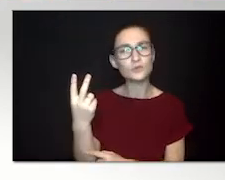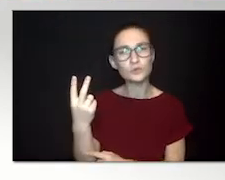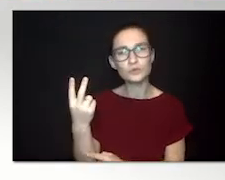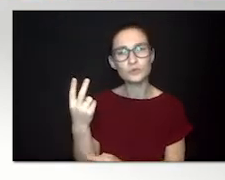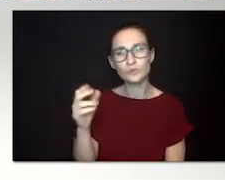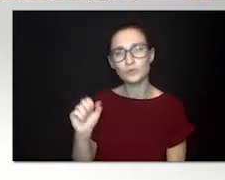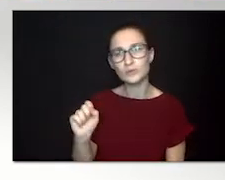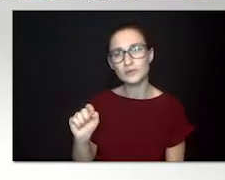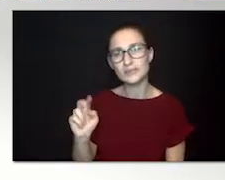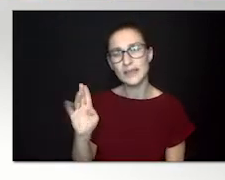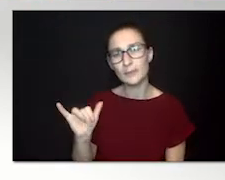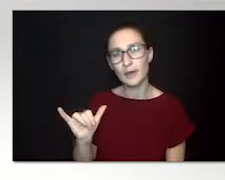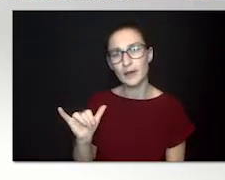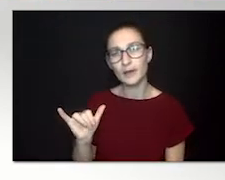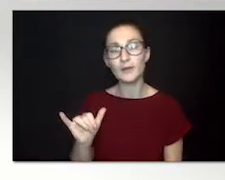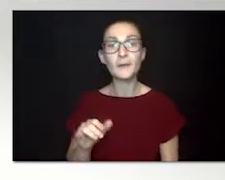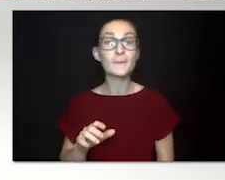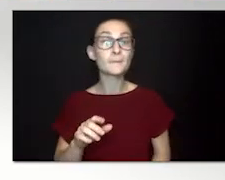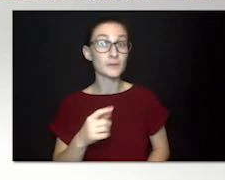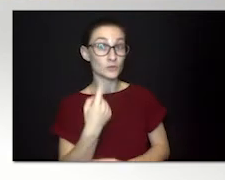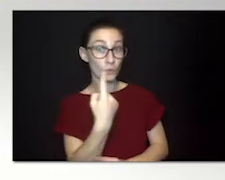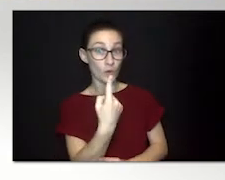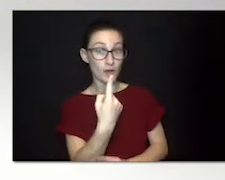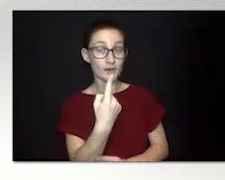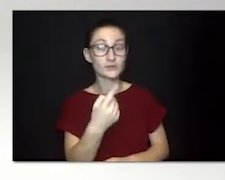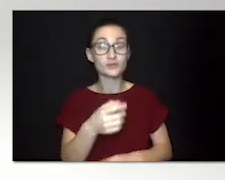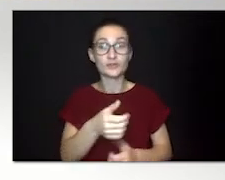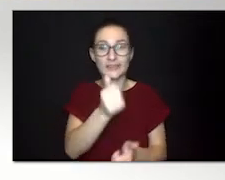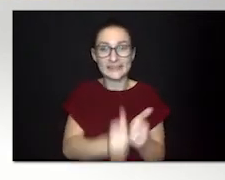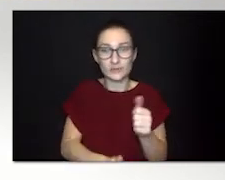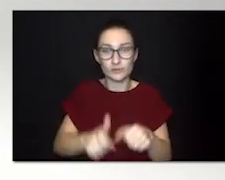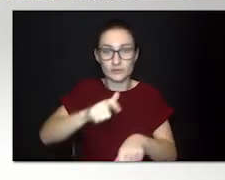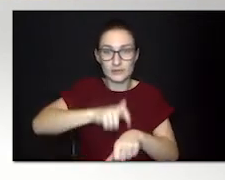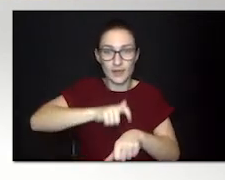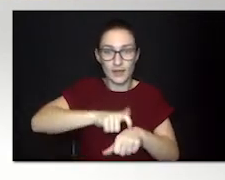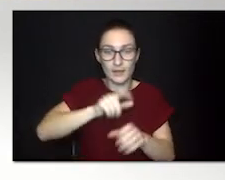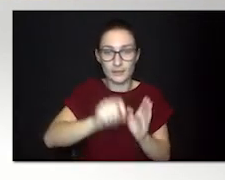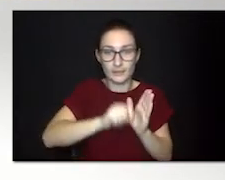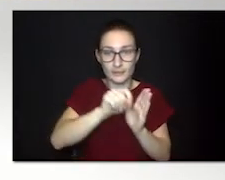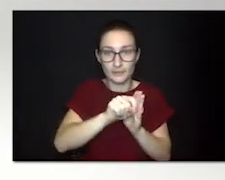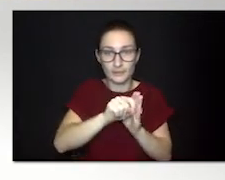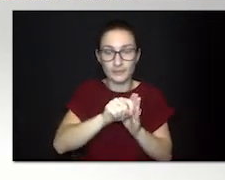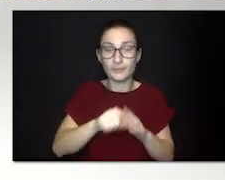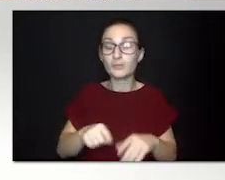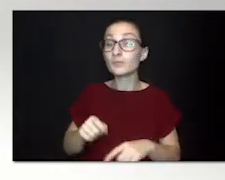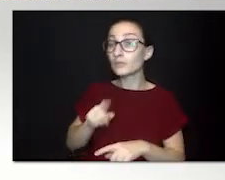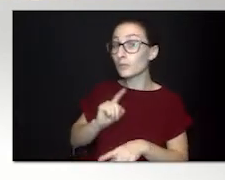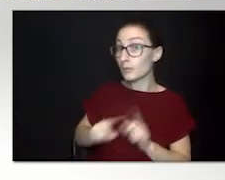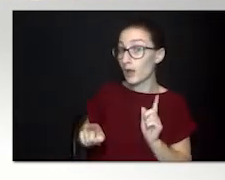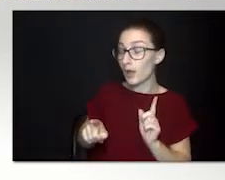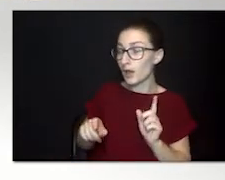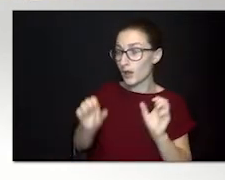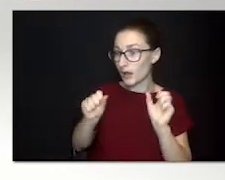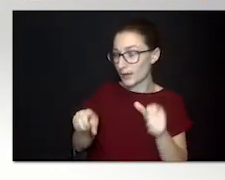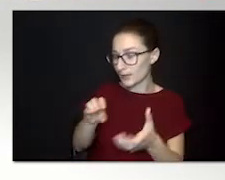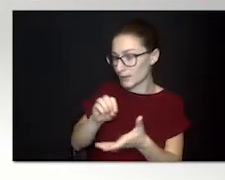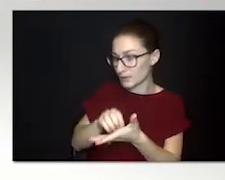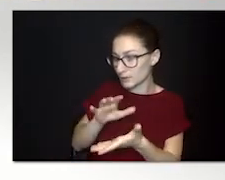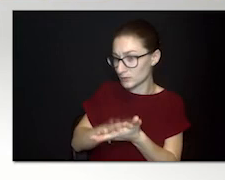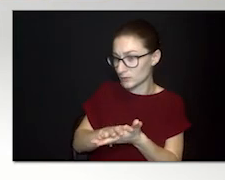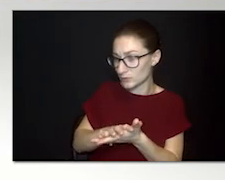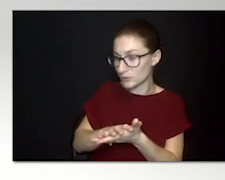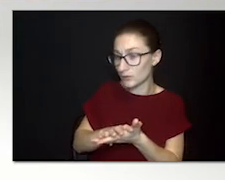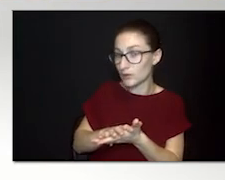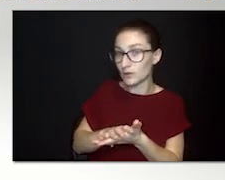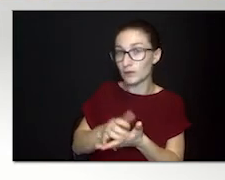so that's like 2 standbys. One at any given time. So if I'm guardian and then... But you can list, like,